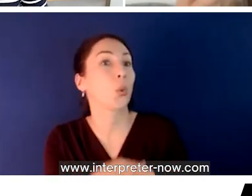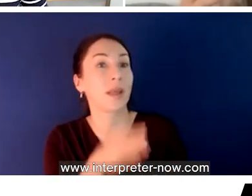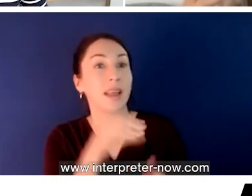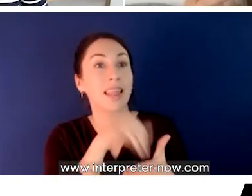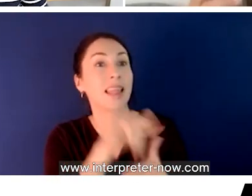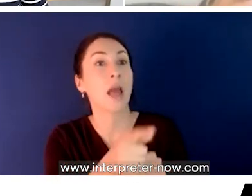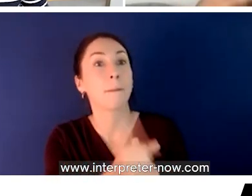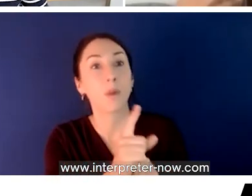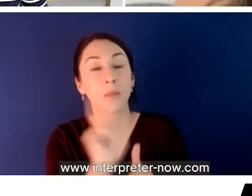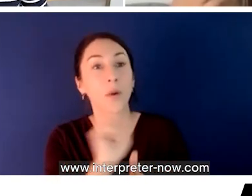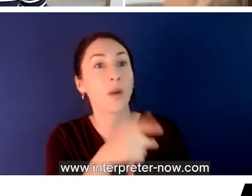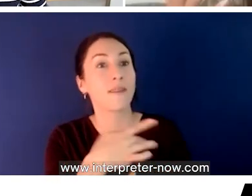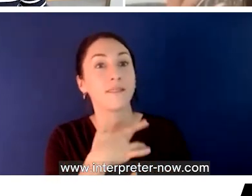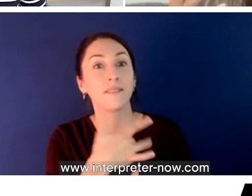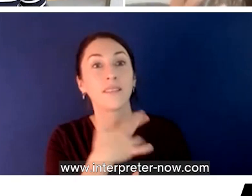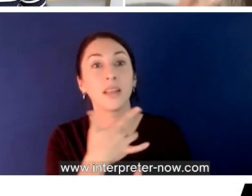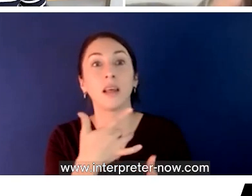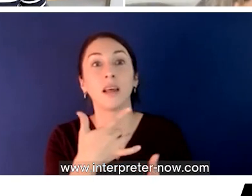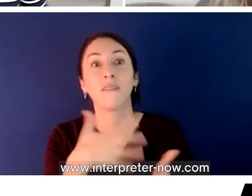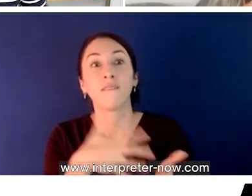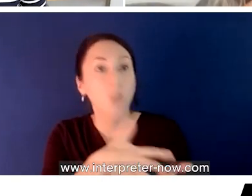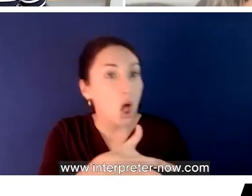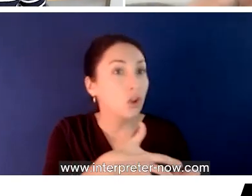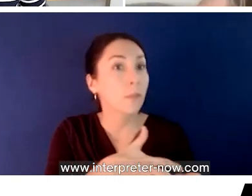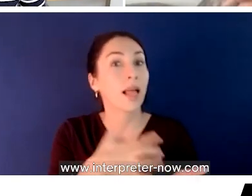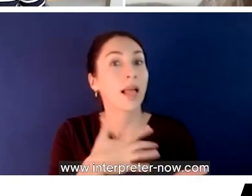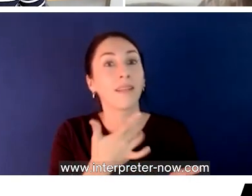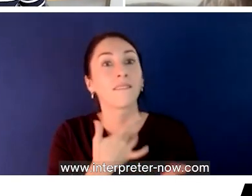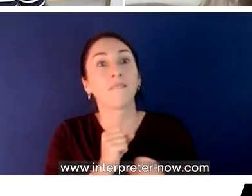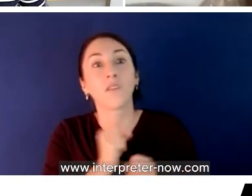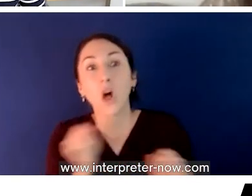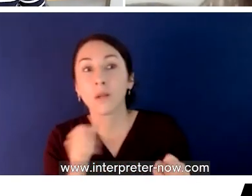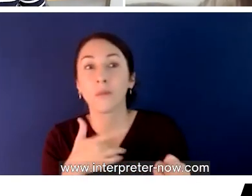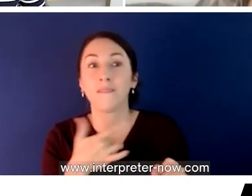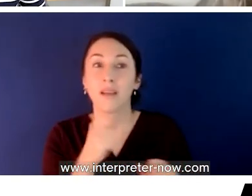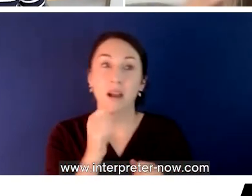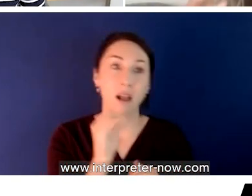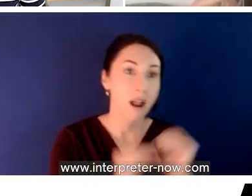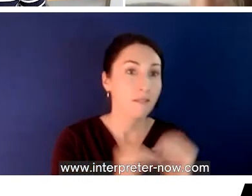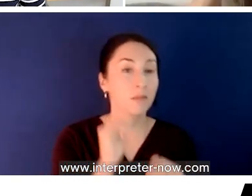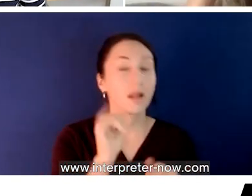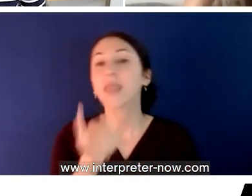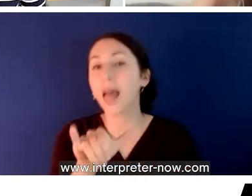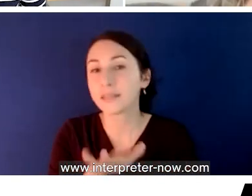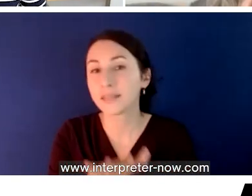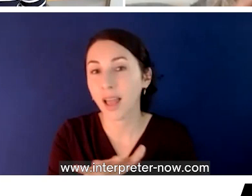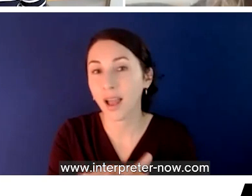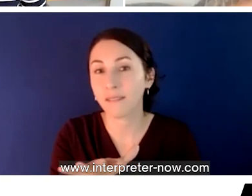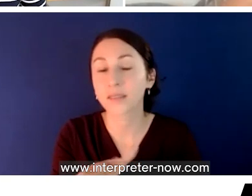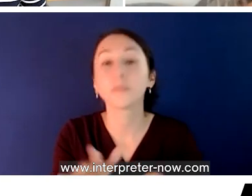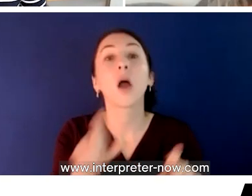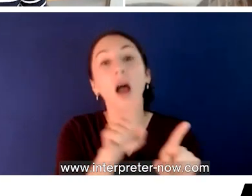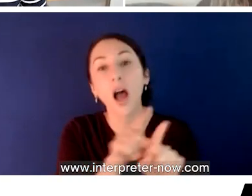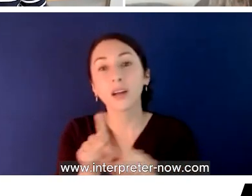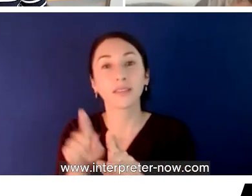feeling vulnerable or uncomfortable, it really, like, that in of itself is enough. But then actually knowing